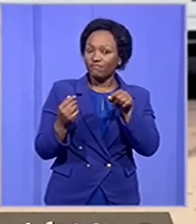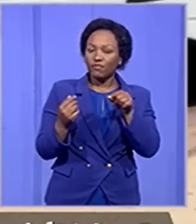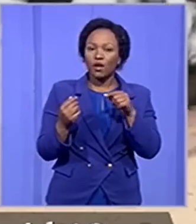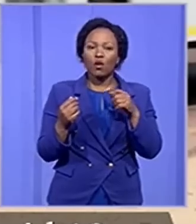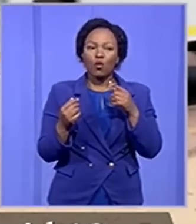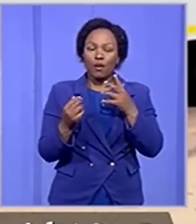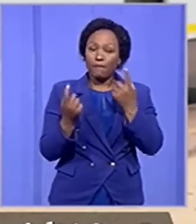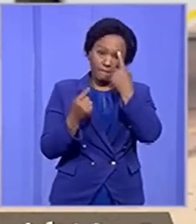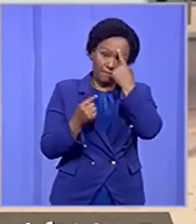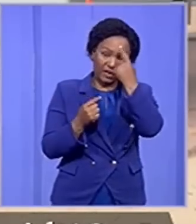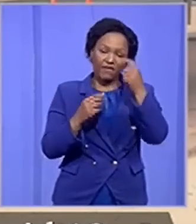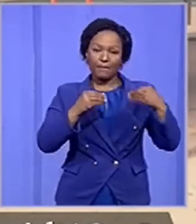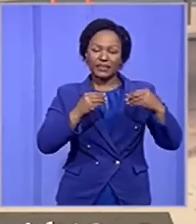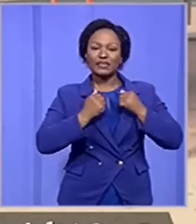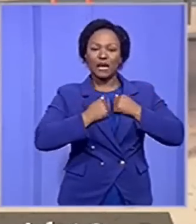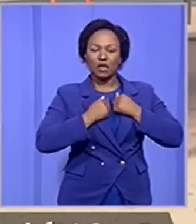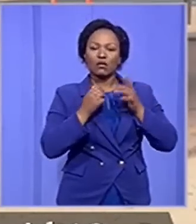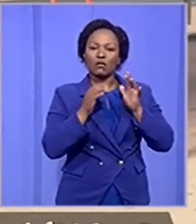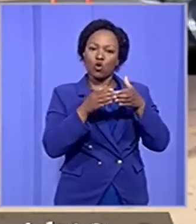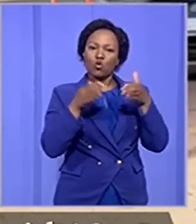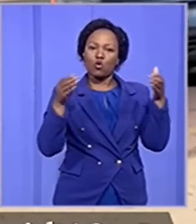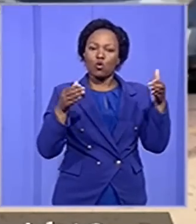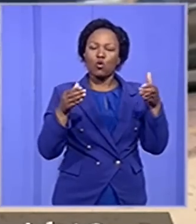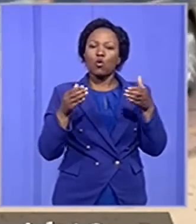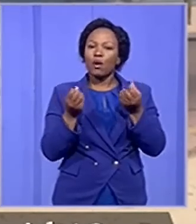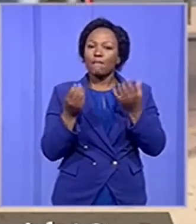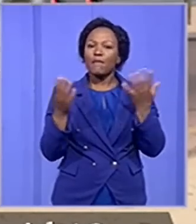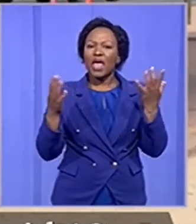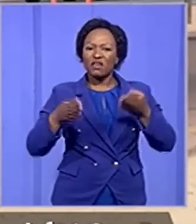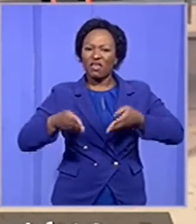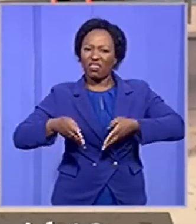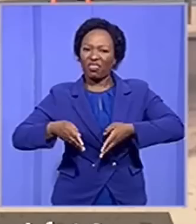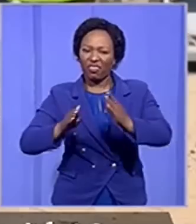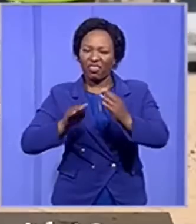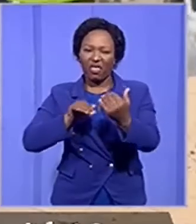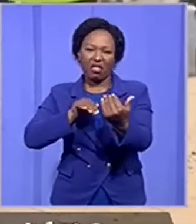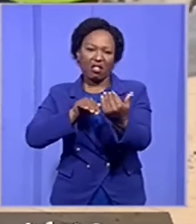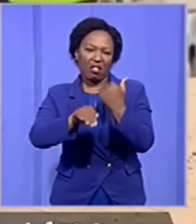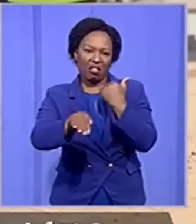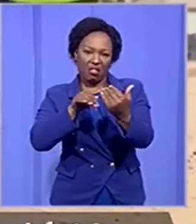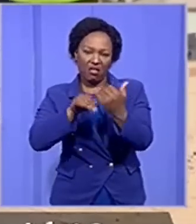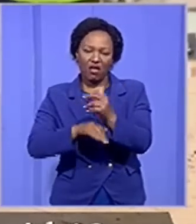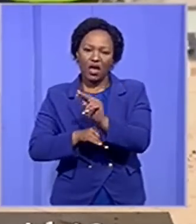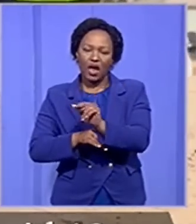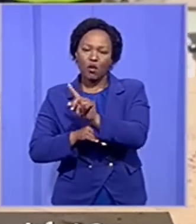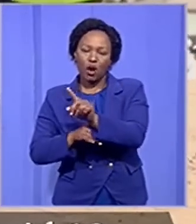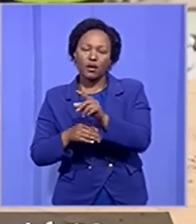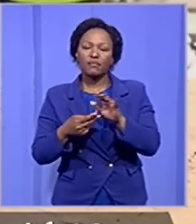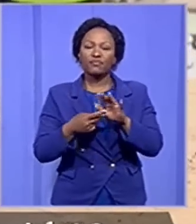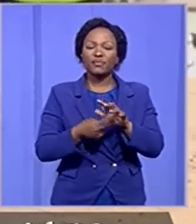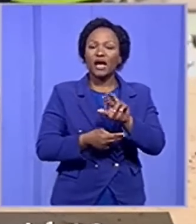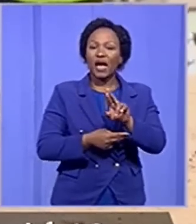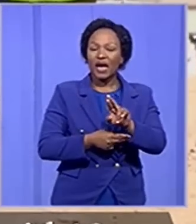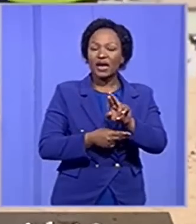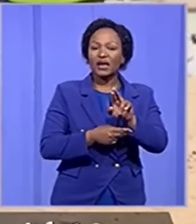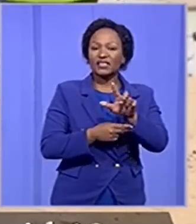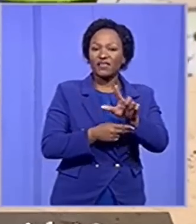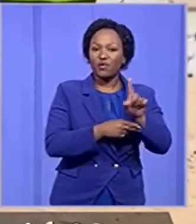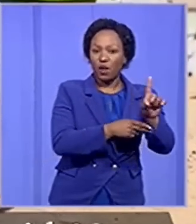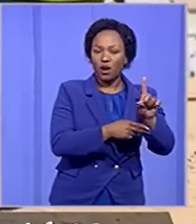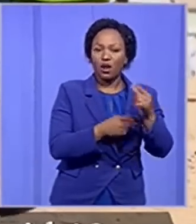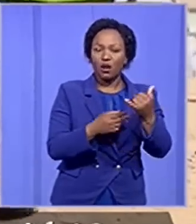di tla gola. Kelo ya pharakano mo ditseleng di tshwana le tselafefo ya N1 le ya R71 e solofetse go